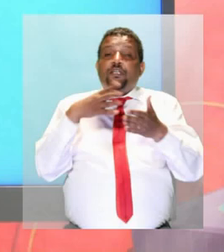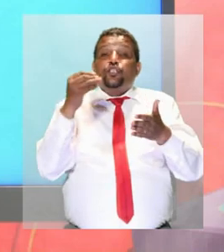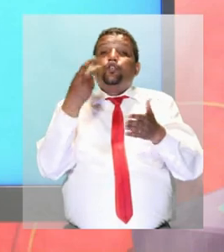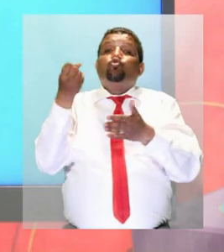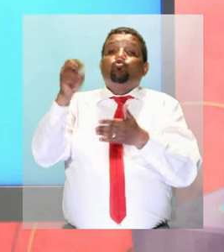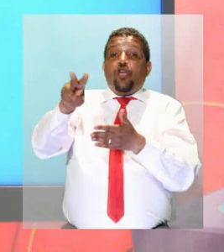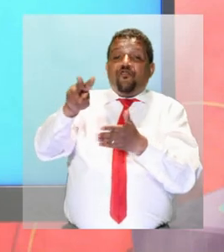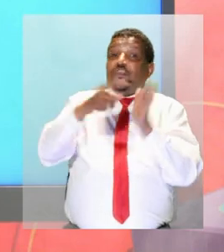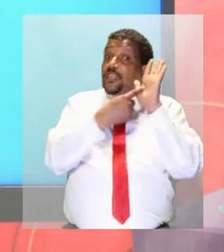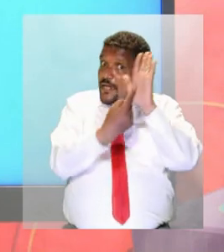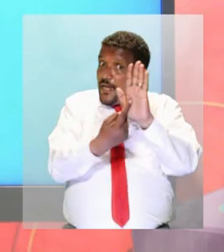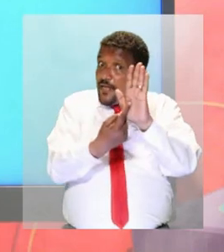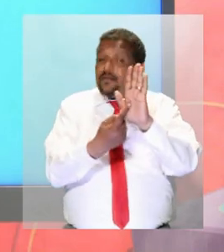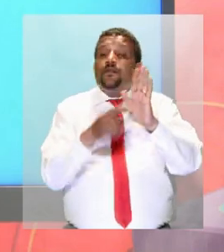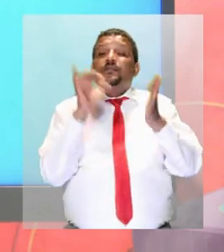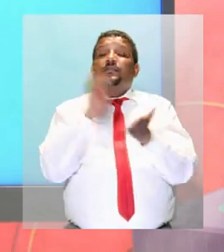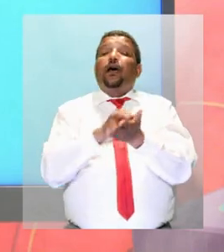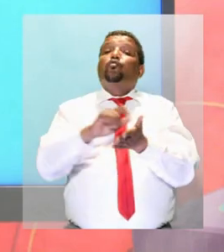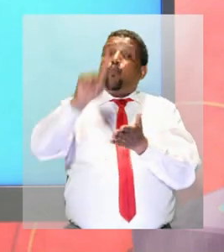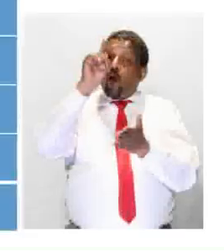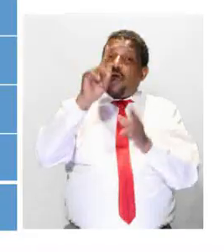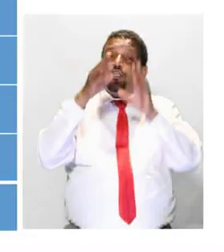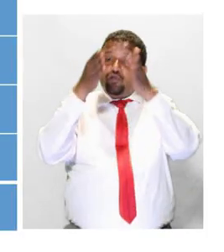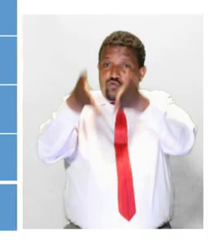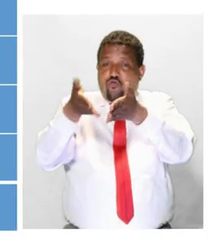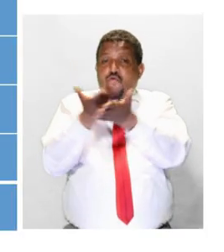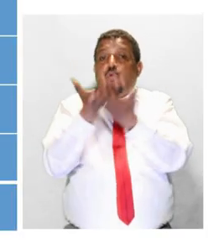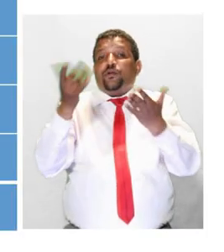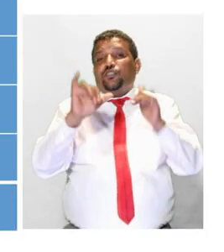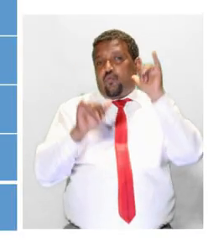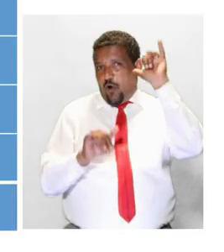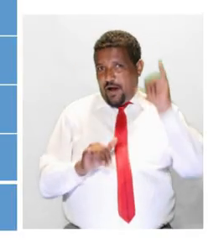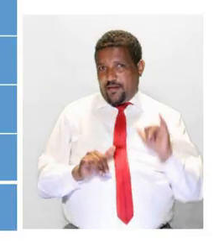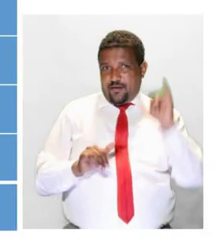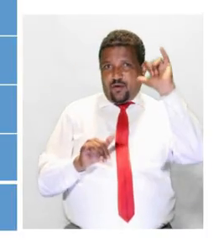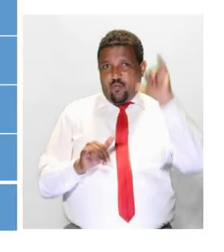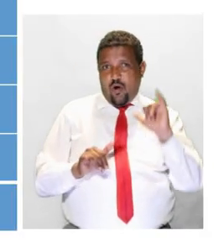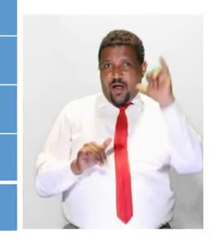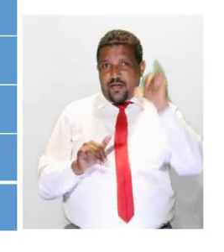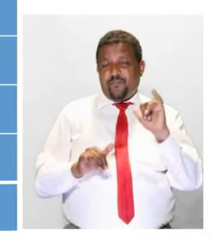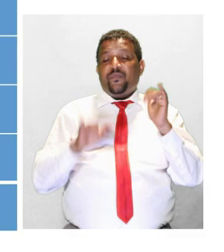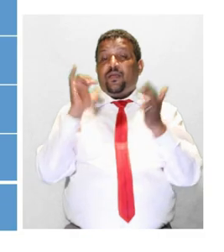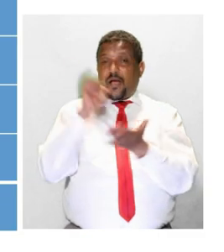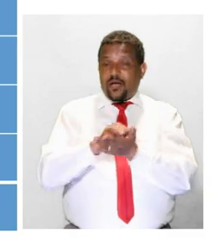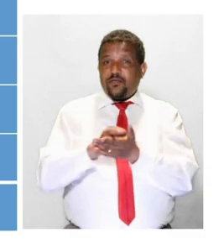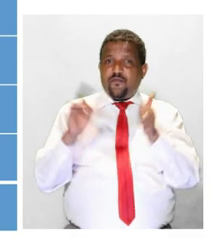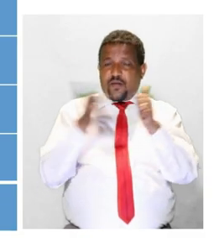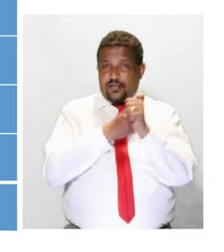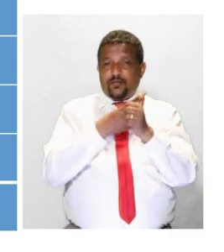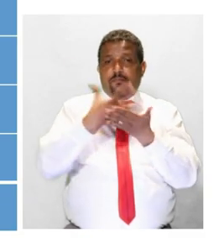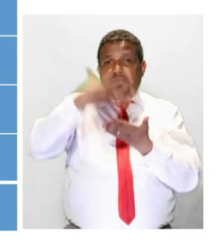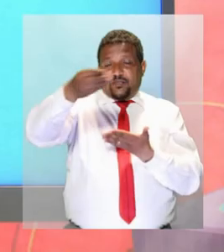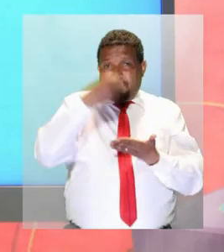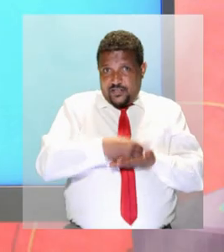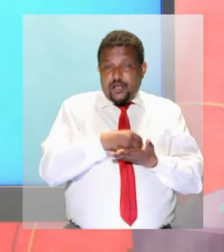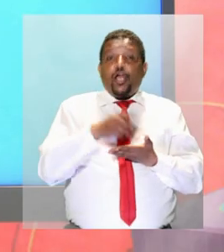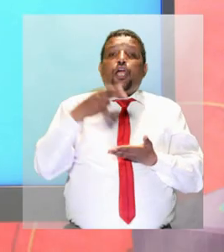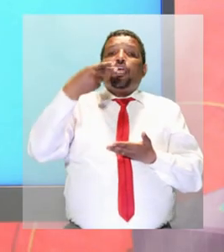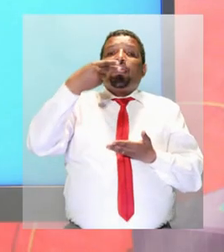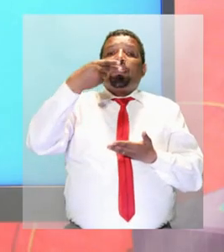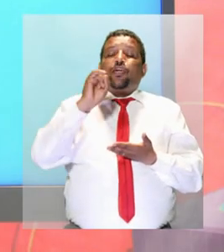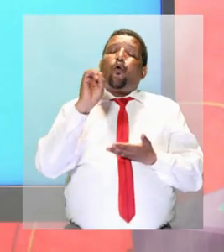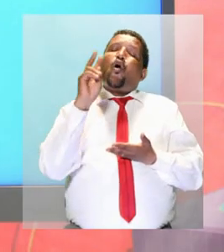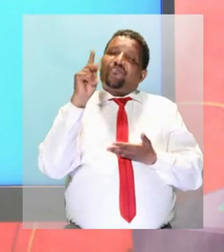12 indicate that one unit of commodity Y. So at her first purchase, he has to